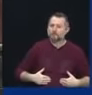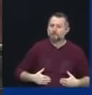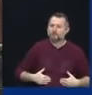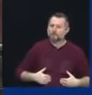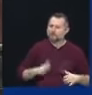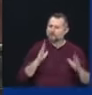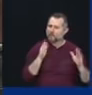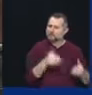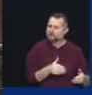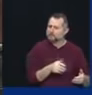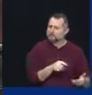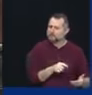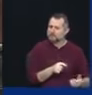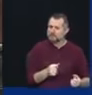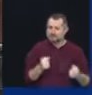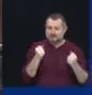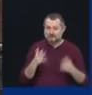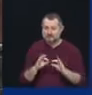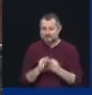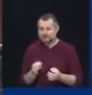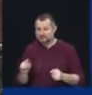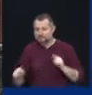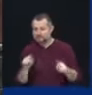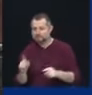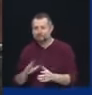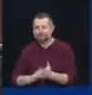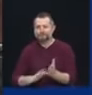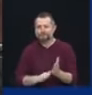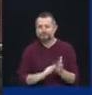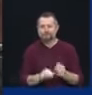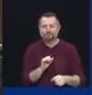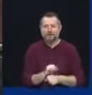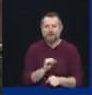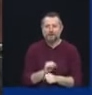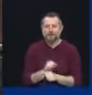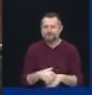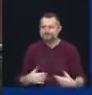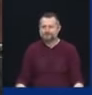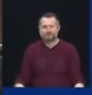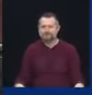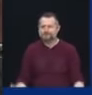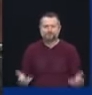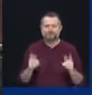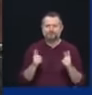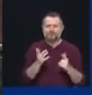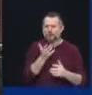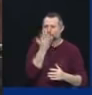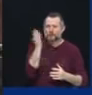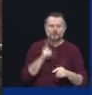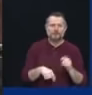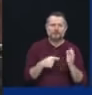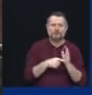had families who were out of work, families who literally couldn't afford to buy food.